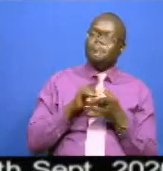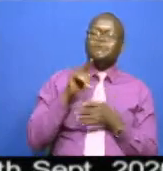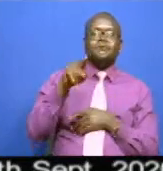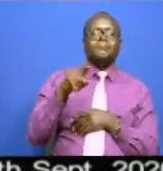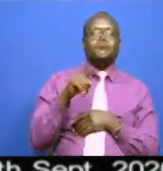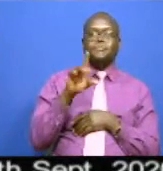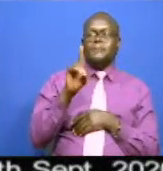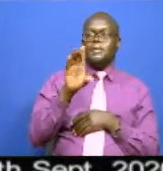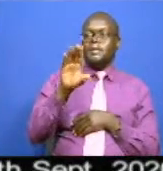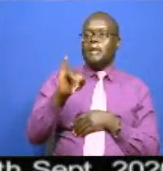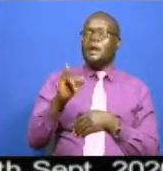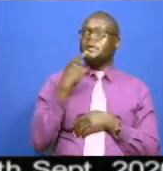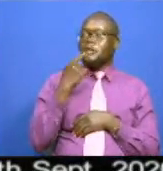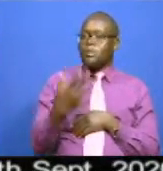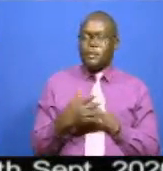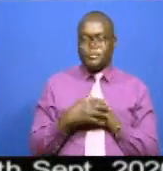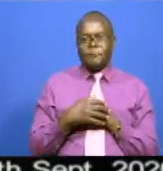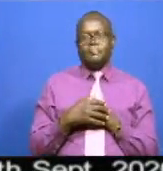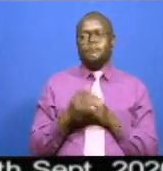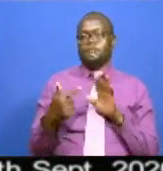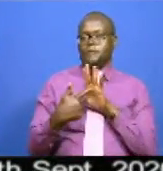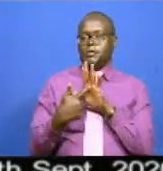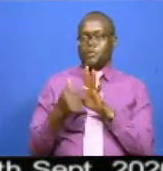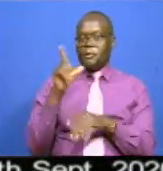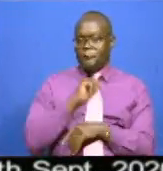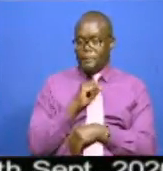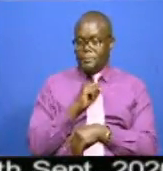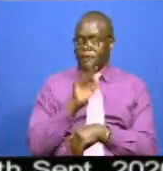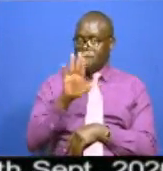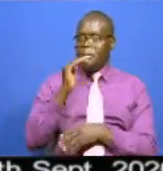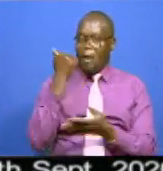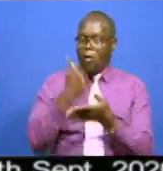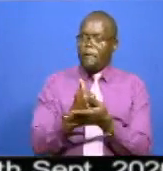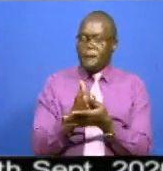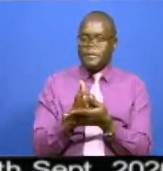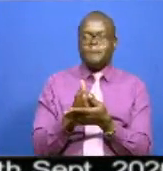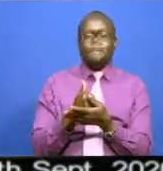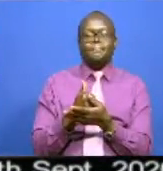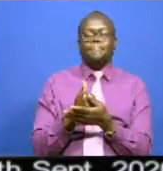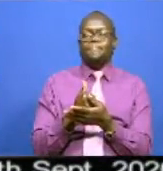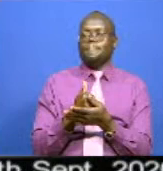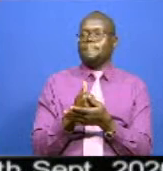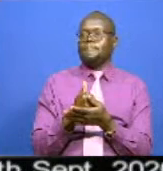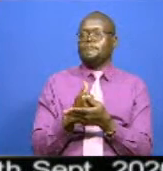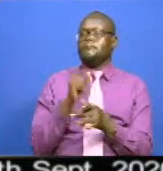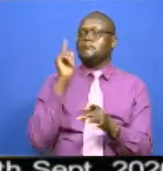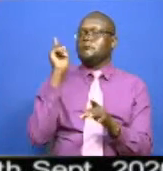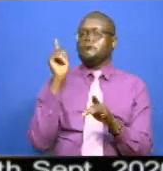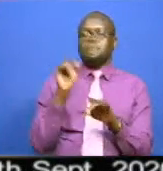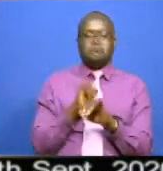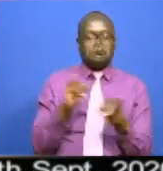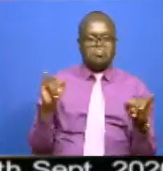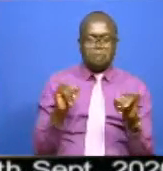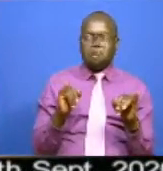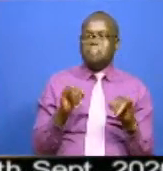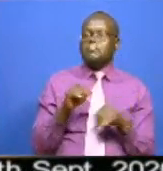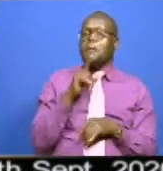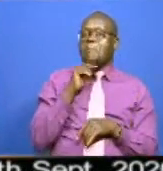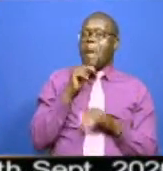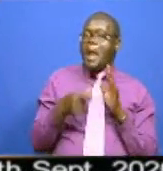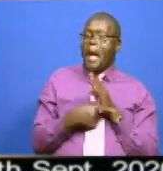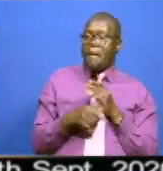the DCI indicated that his office was unable to clear Wilson